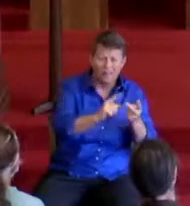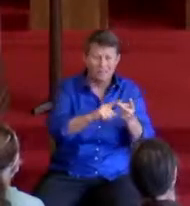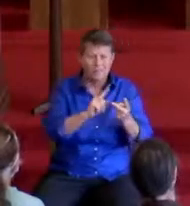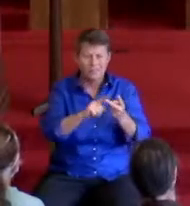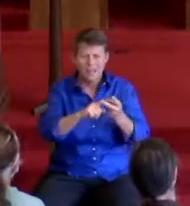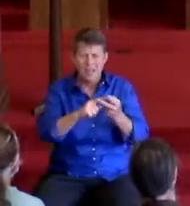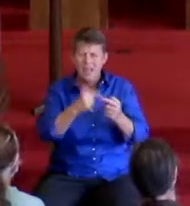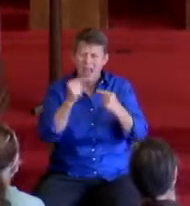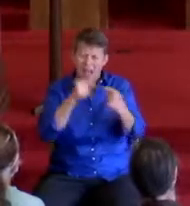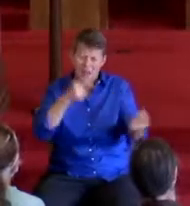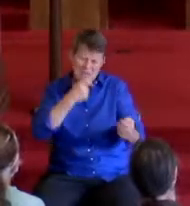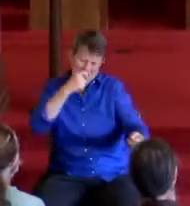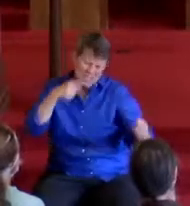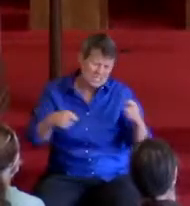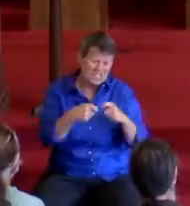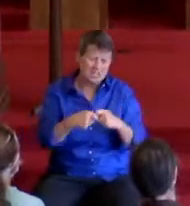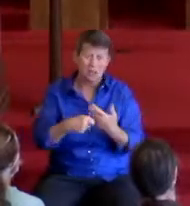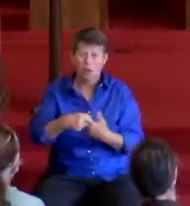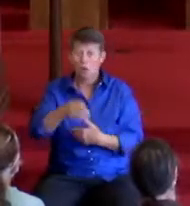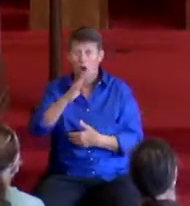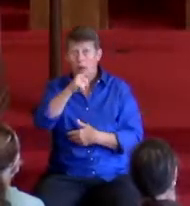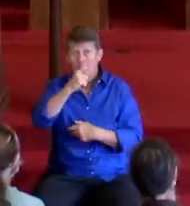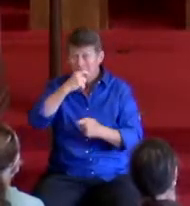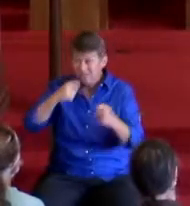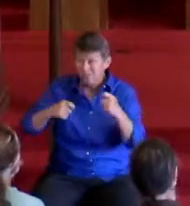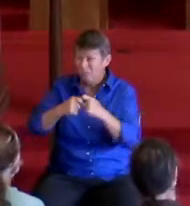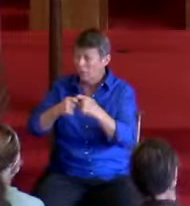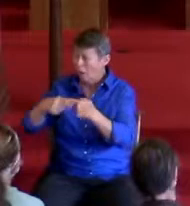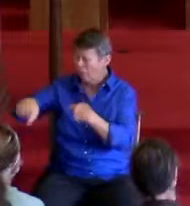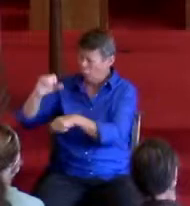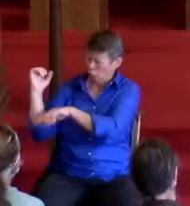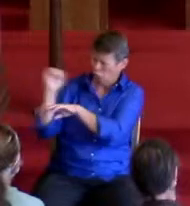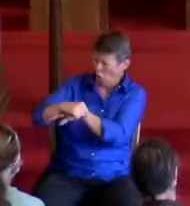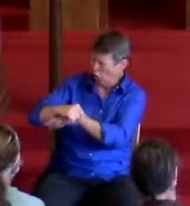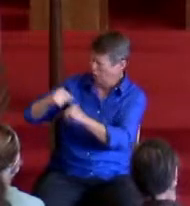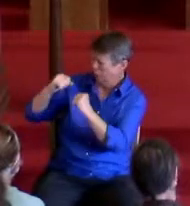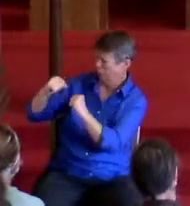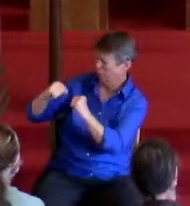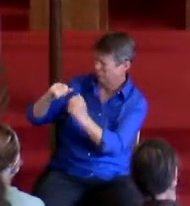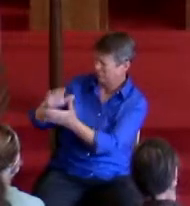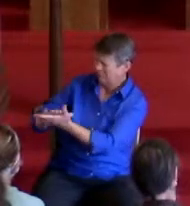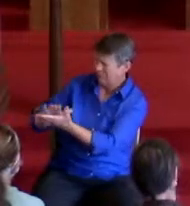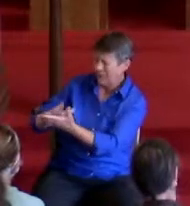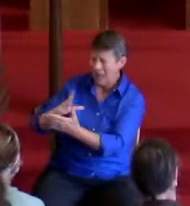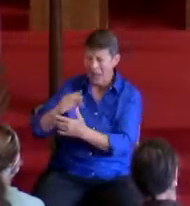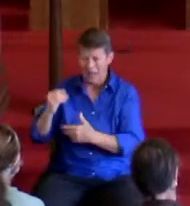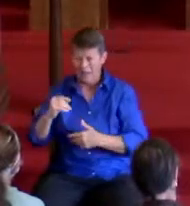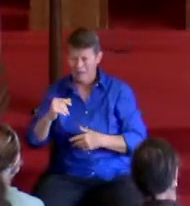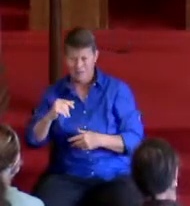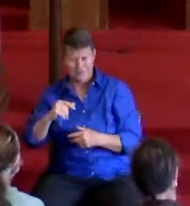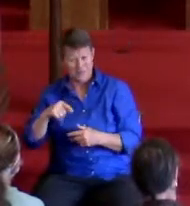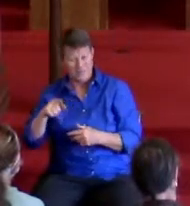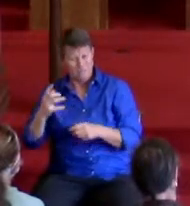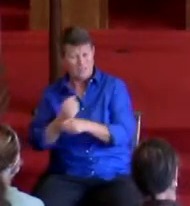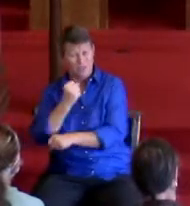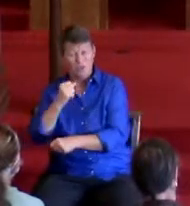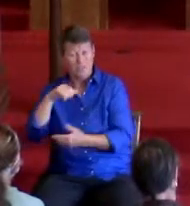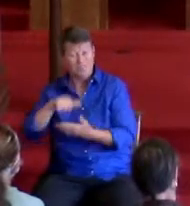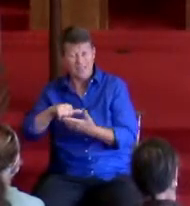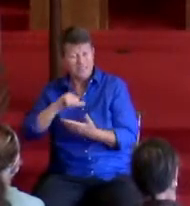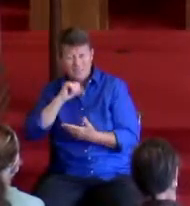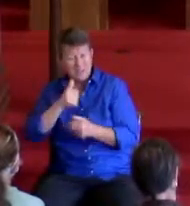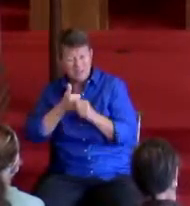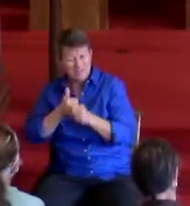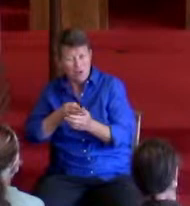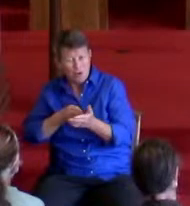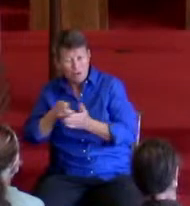a God who is vengeful, celebrates conquerors, and praises immoral victories. And no matter